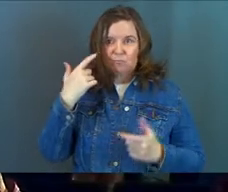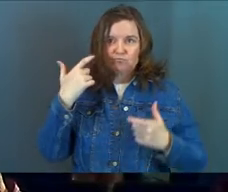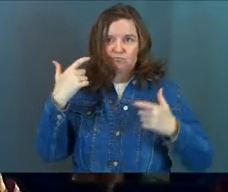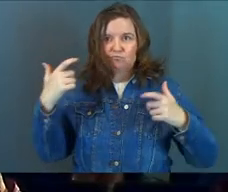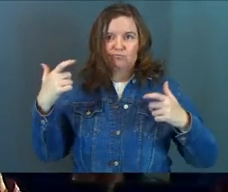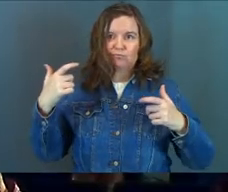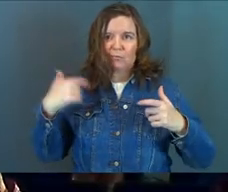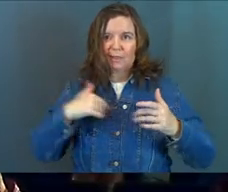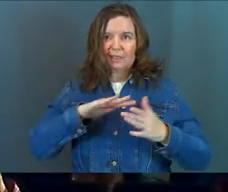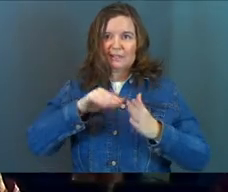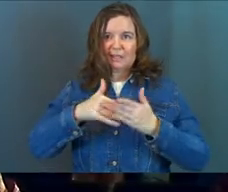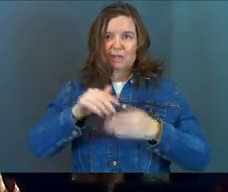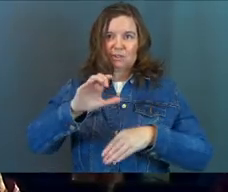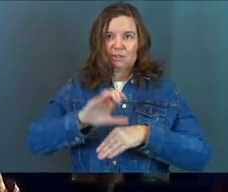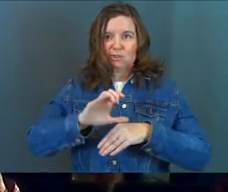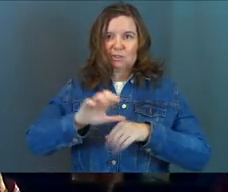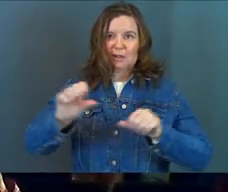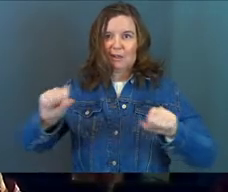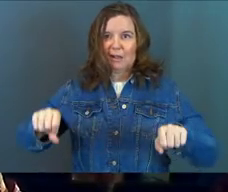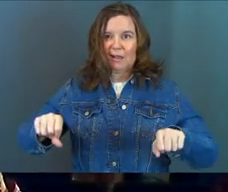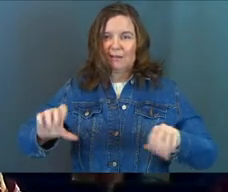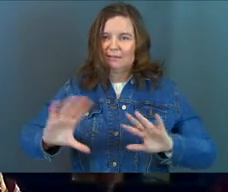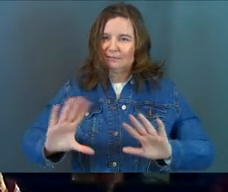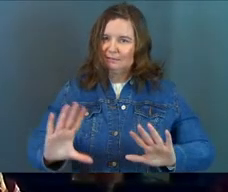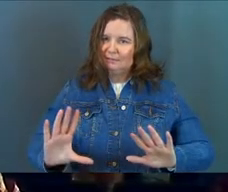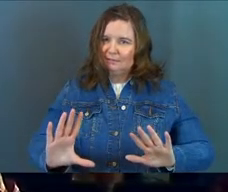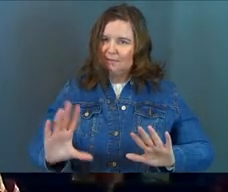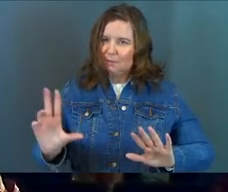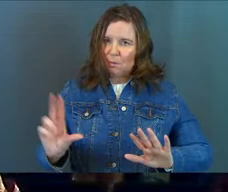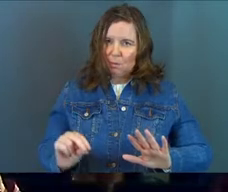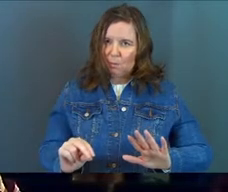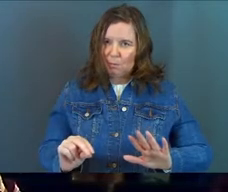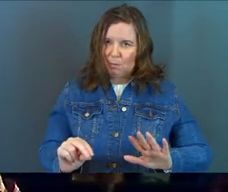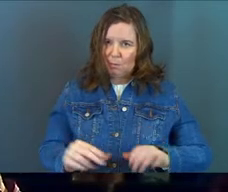be the center of the church universe. Nope.